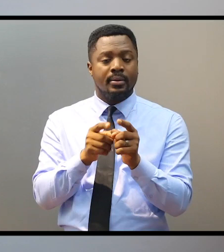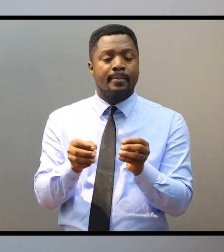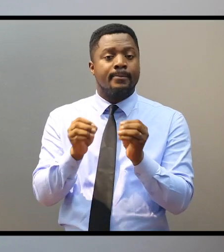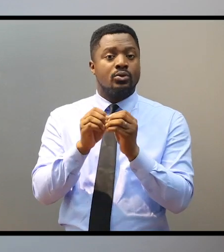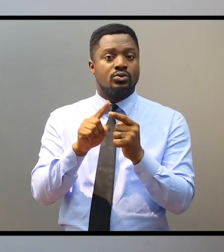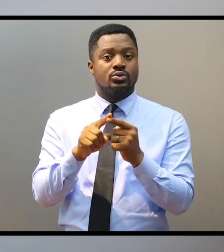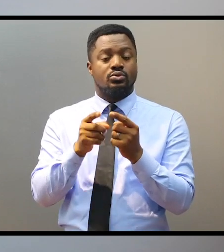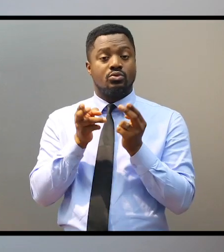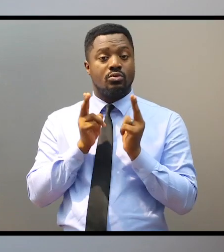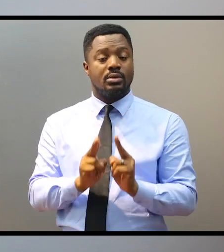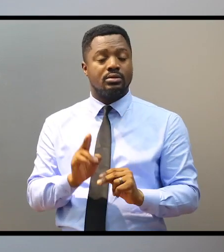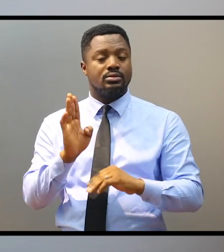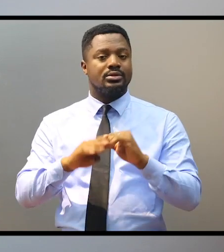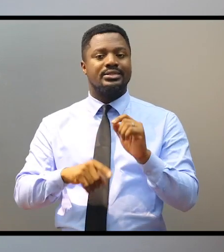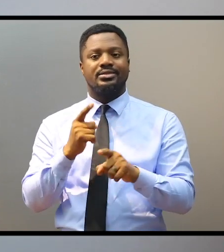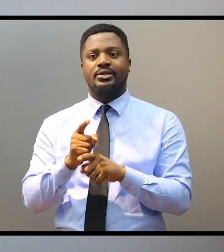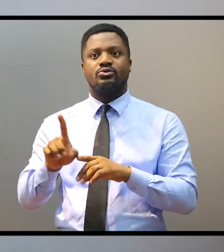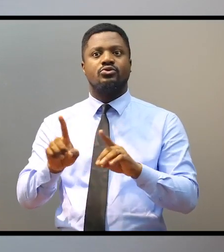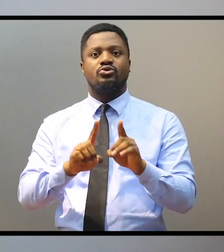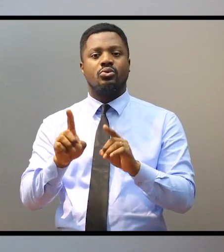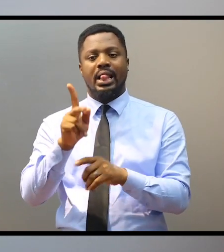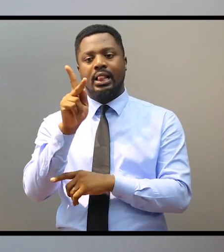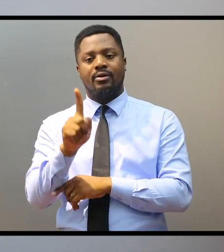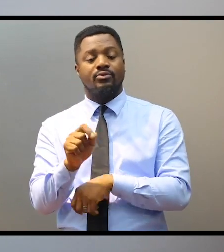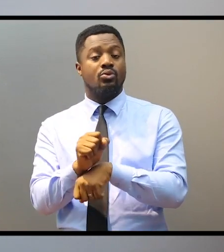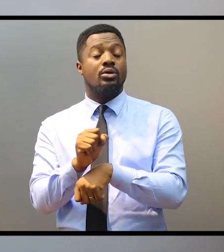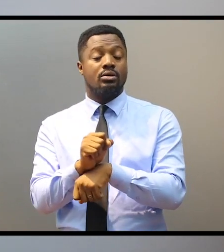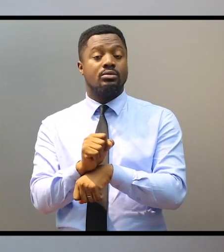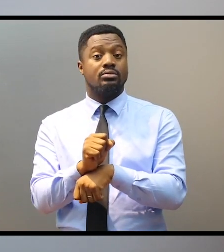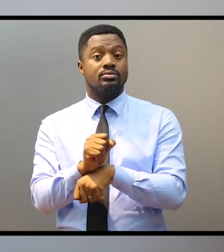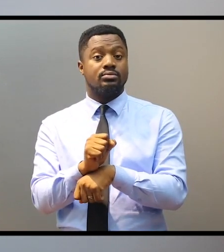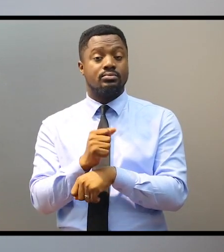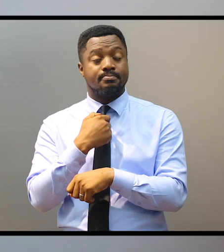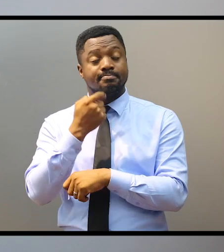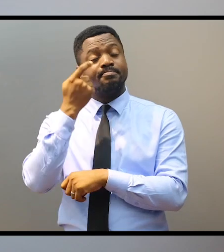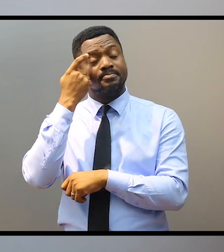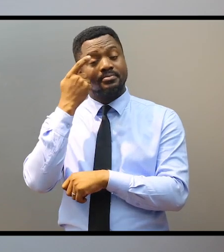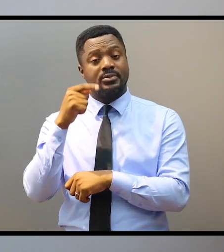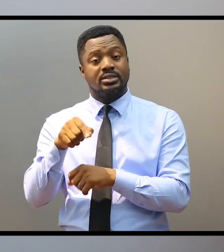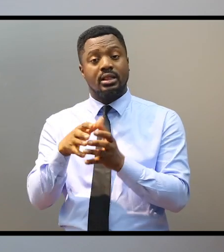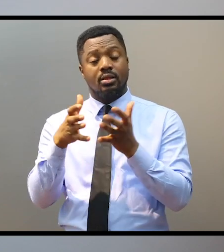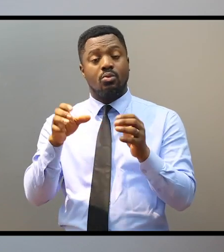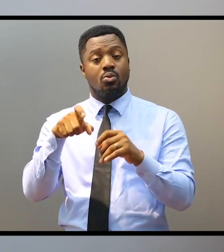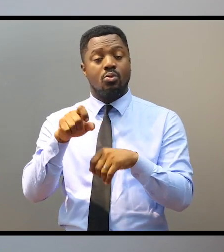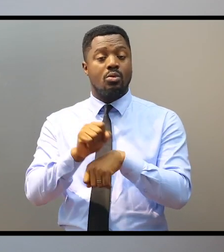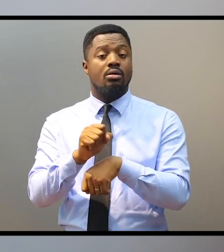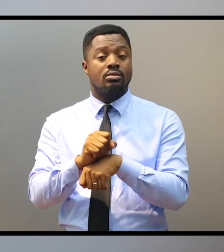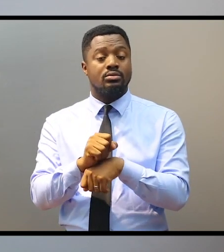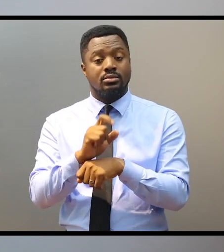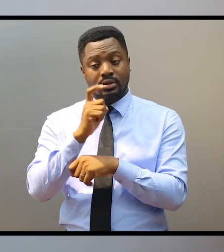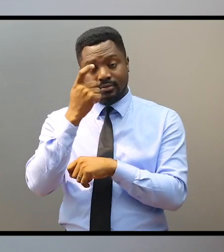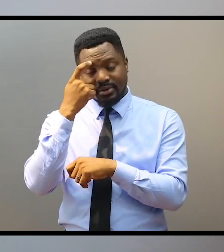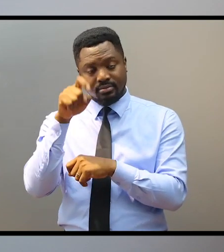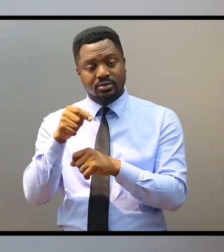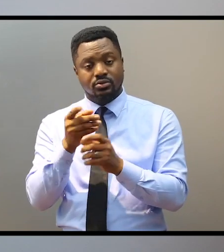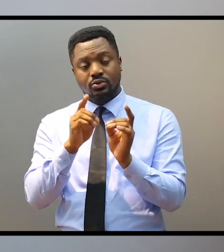responding more to humanity than just doing half and leaving the rest, which I think a lot of work has to be done on that,